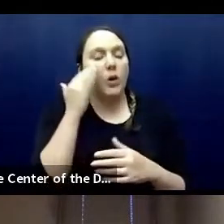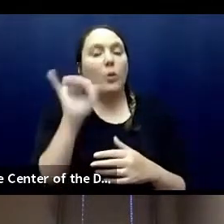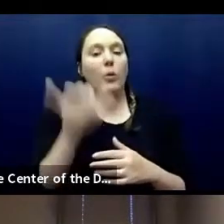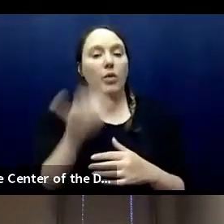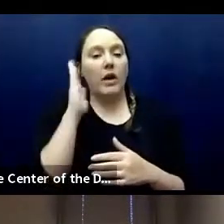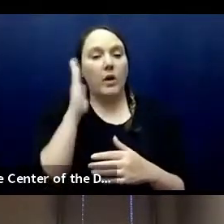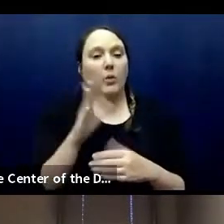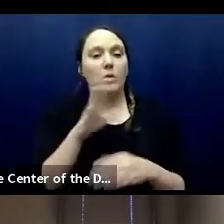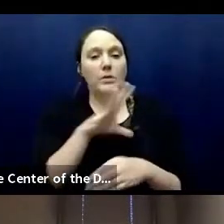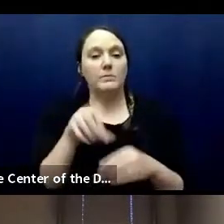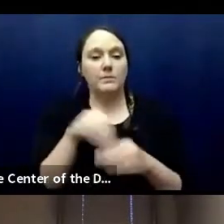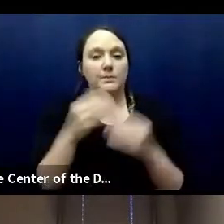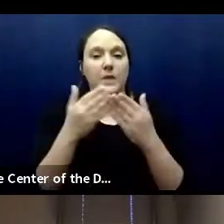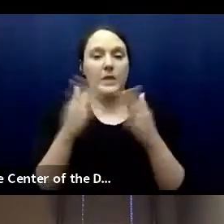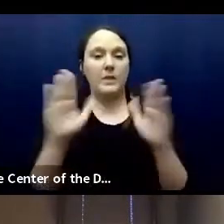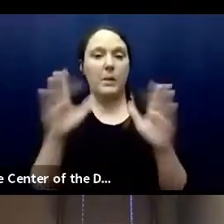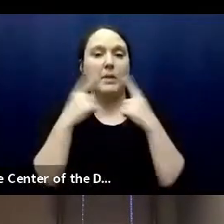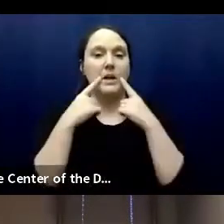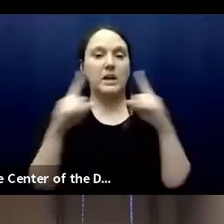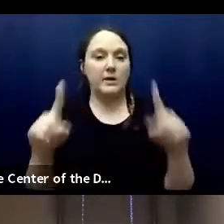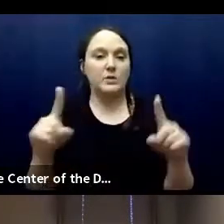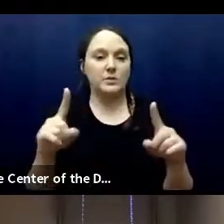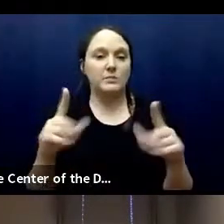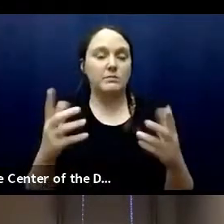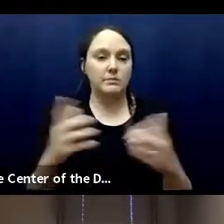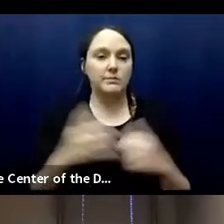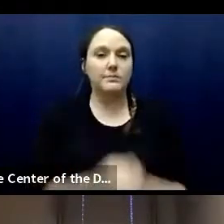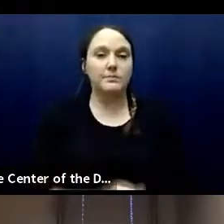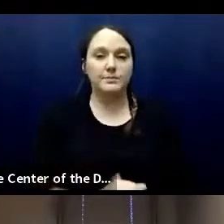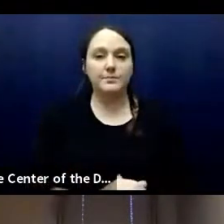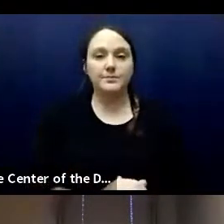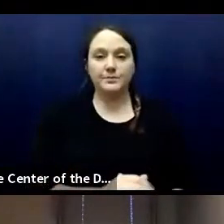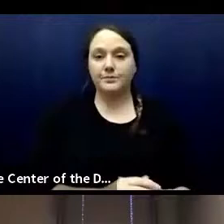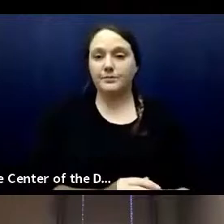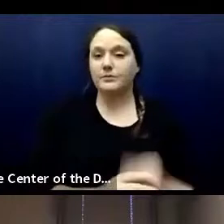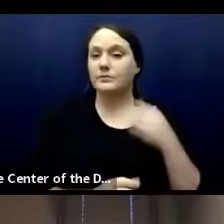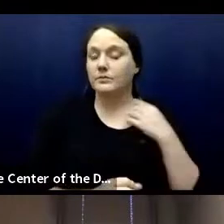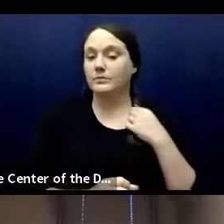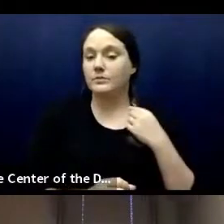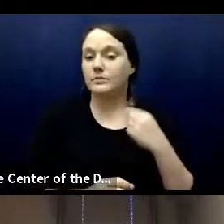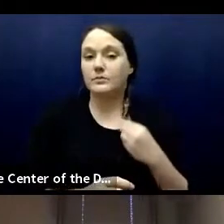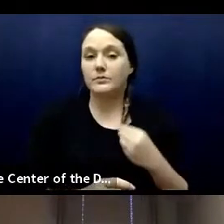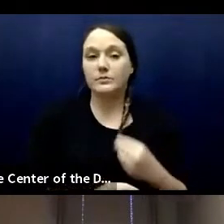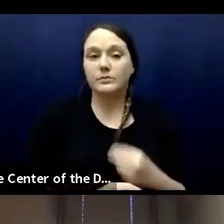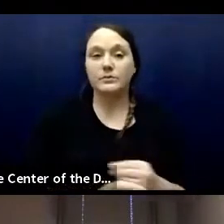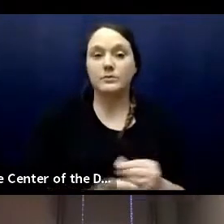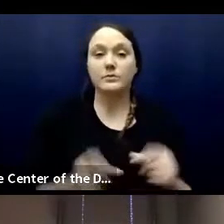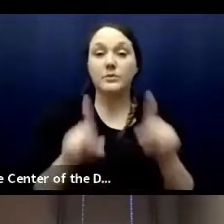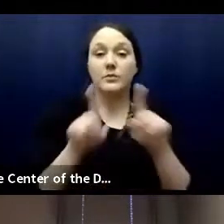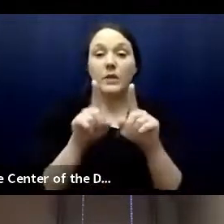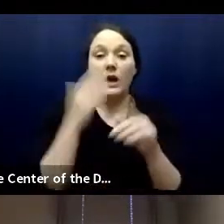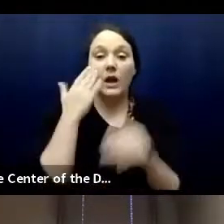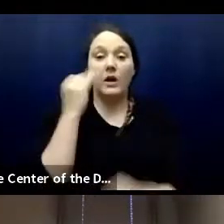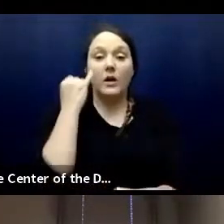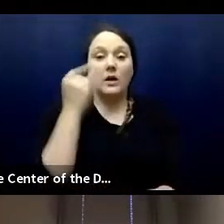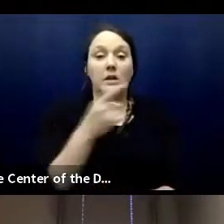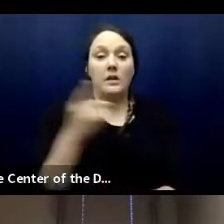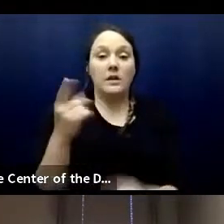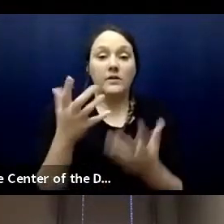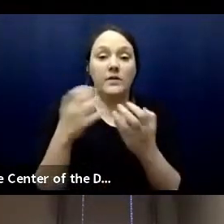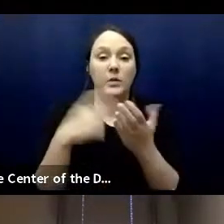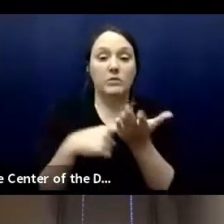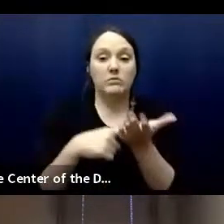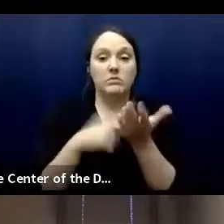the public announcement. But I also, so I don't know if anyone else wants to talk about